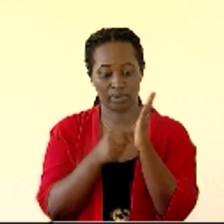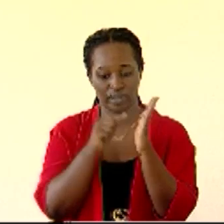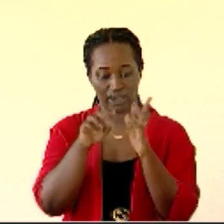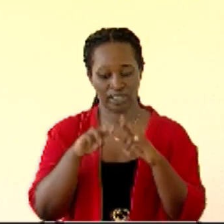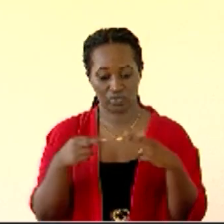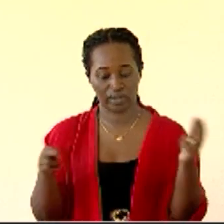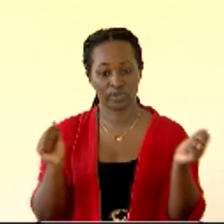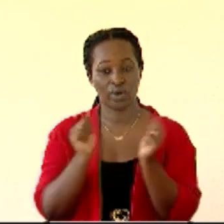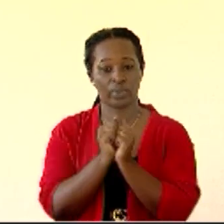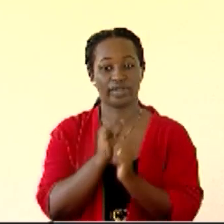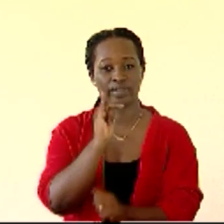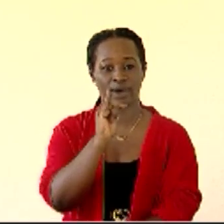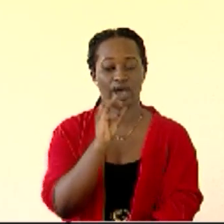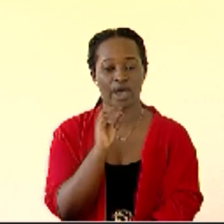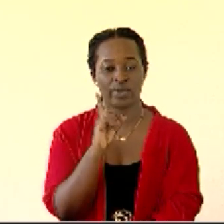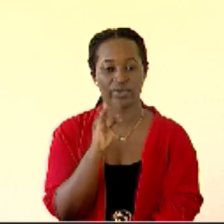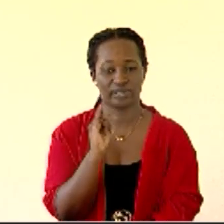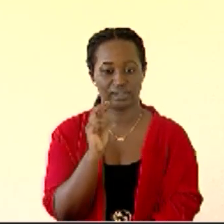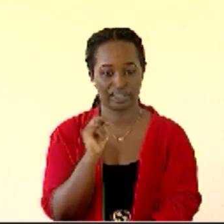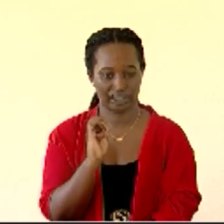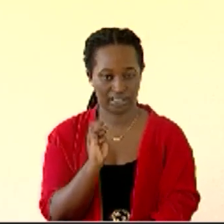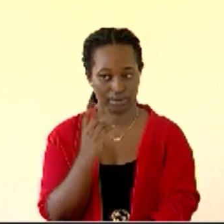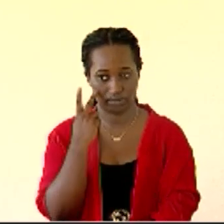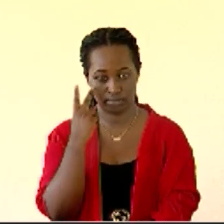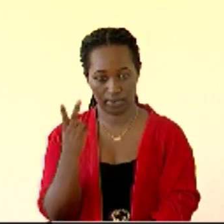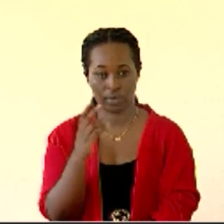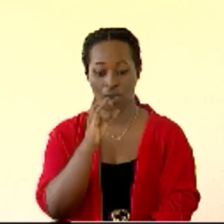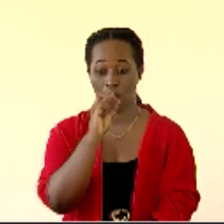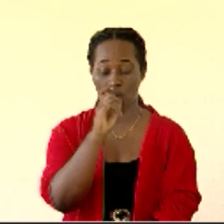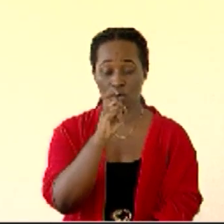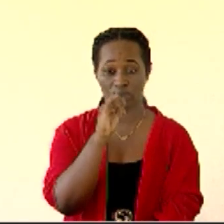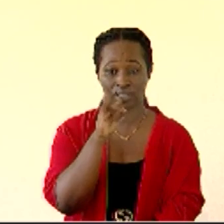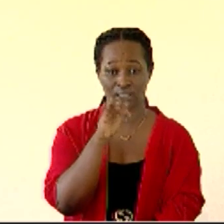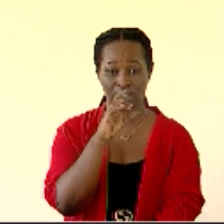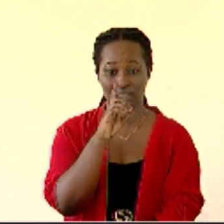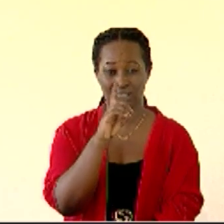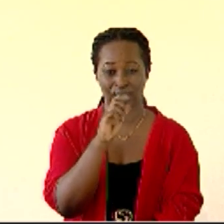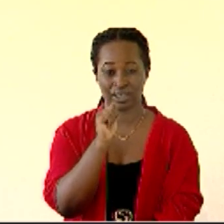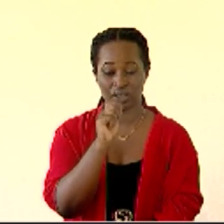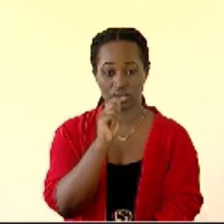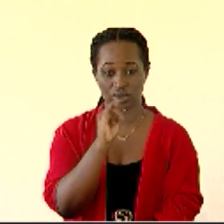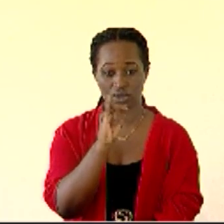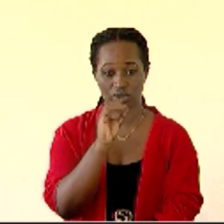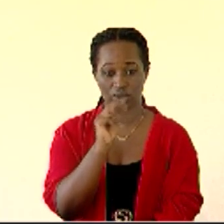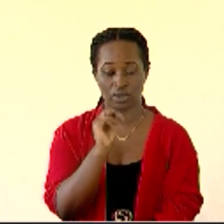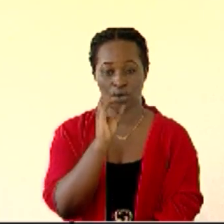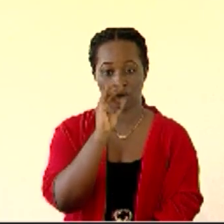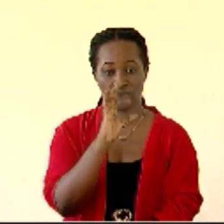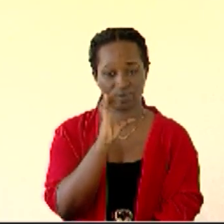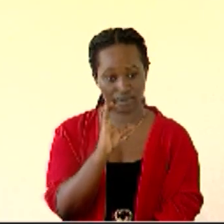with iodine. Just take a look at that. Oxidation of C, so C was further